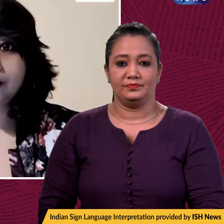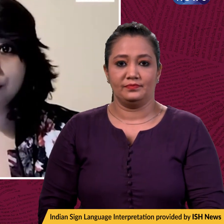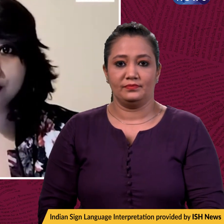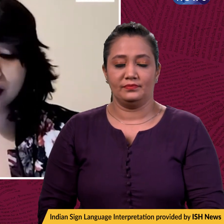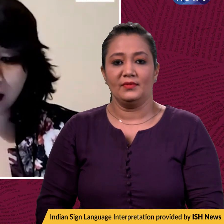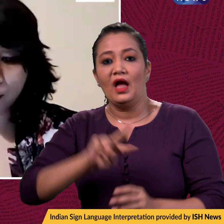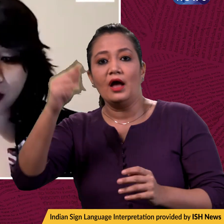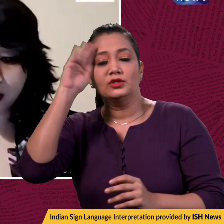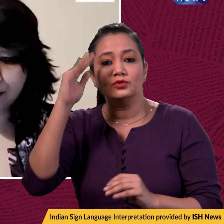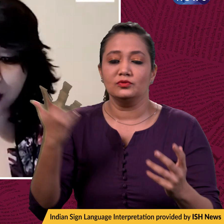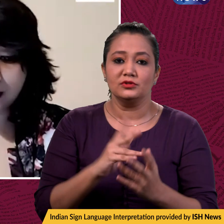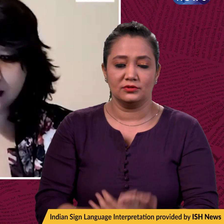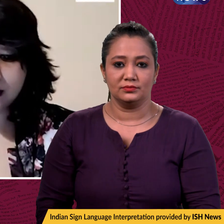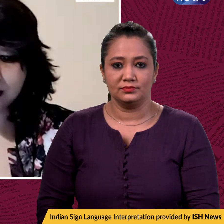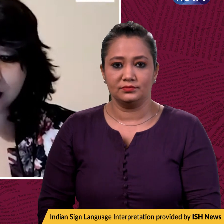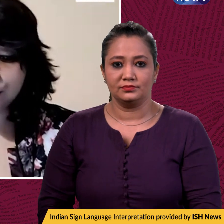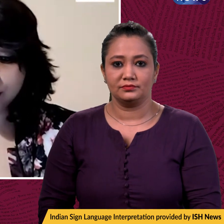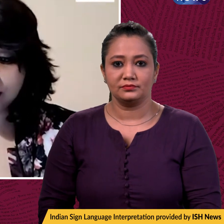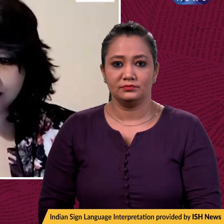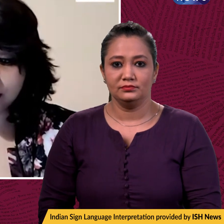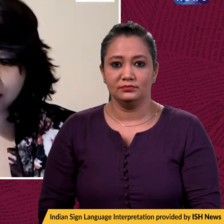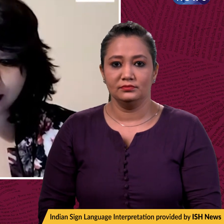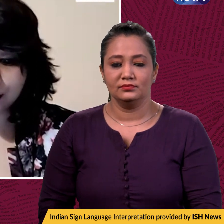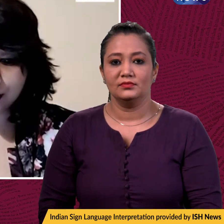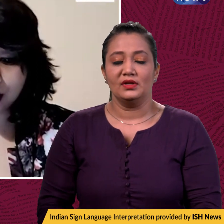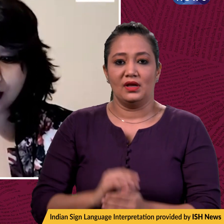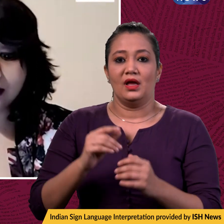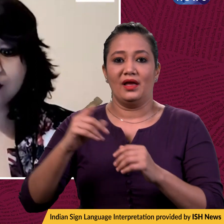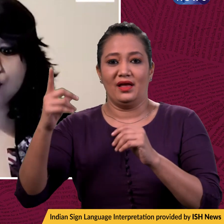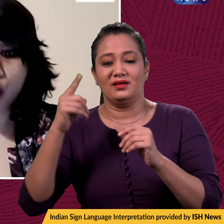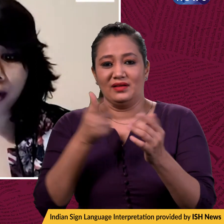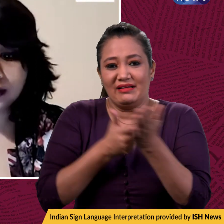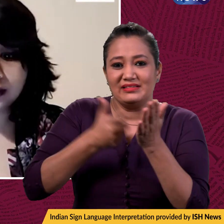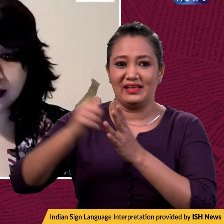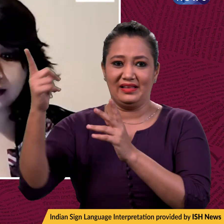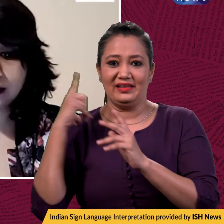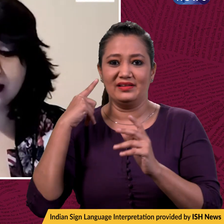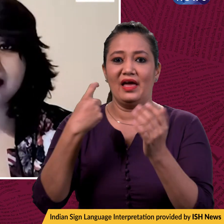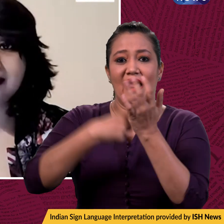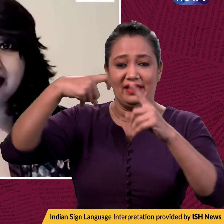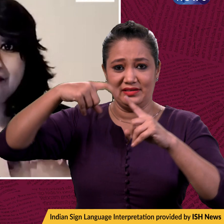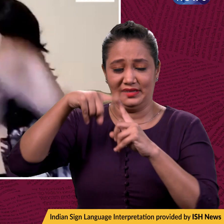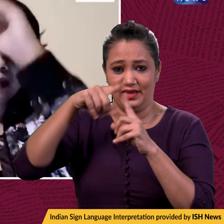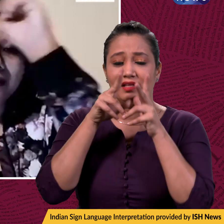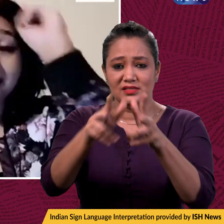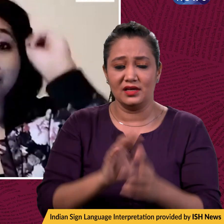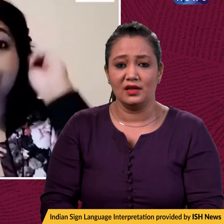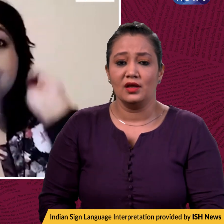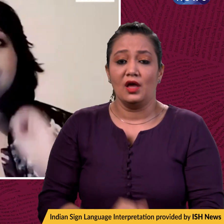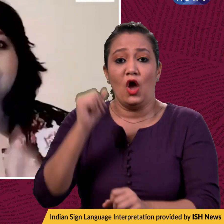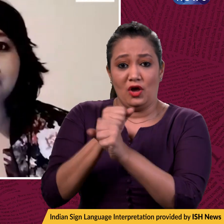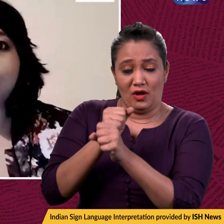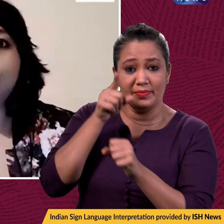In other news now, Bharatiya Kisan Union leader Rakesh Tikayat has warned the centre that they have time till